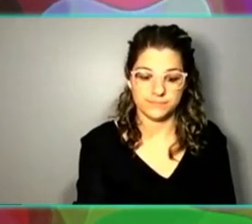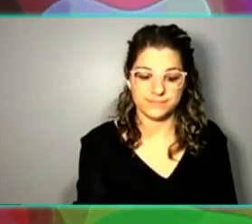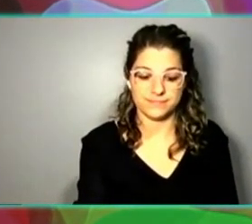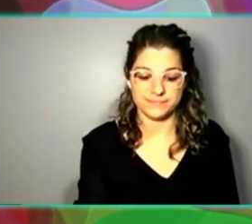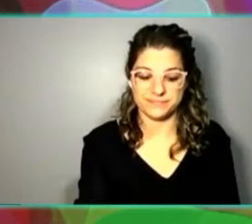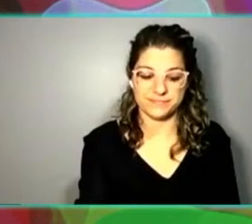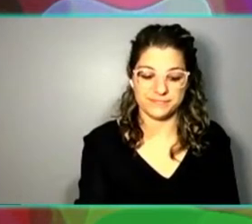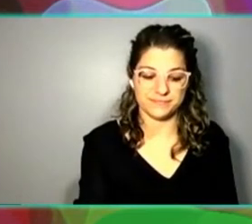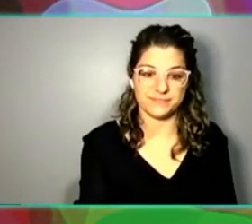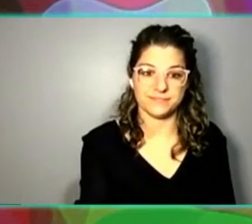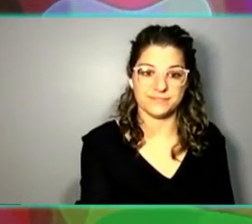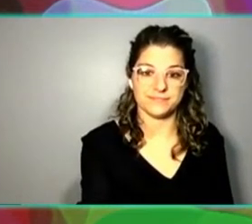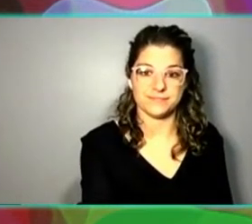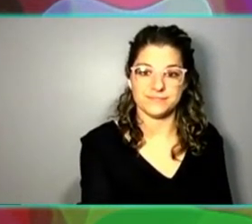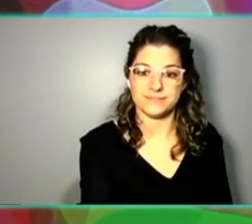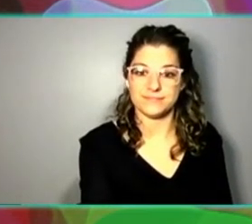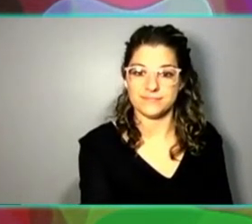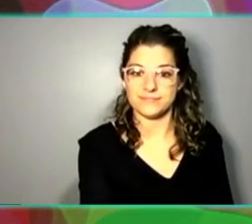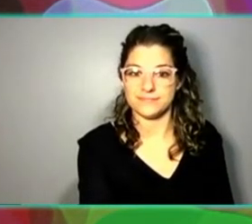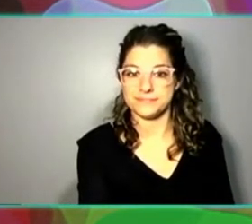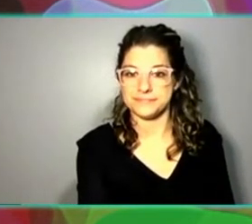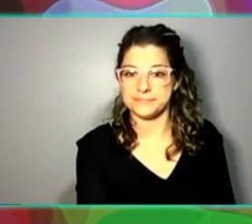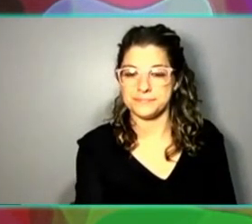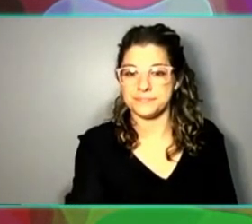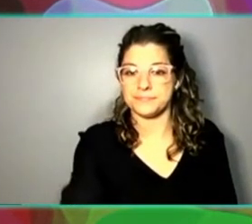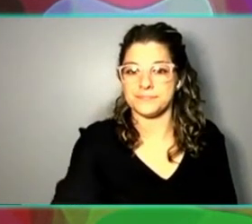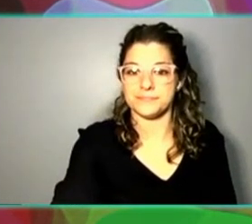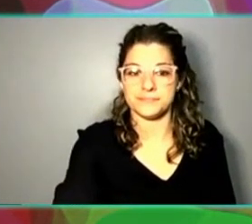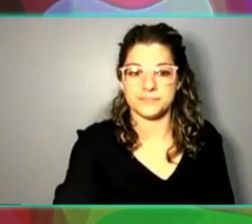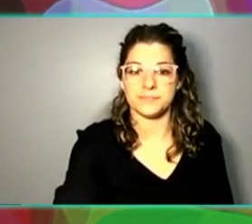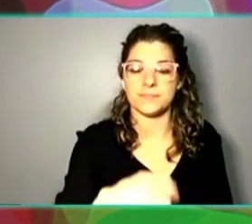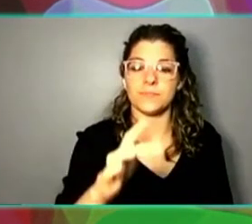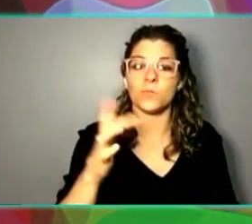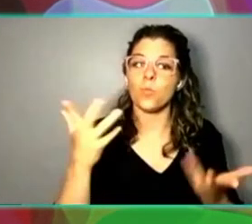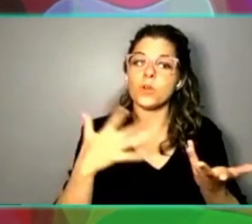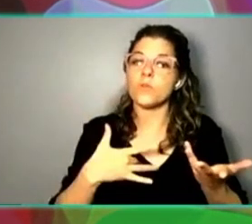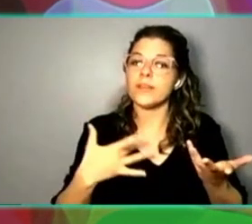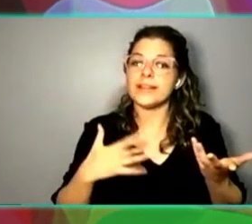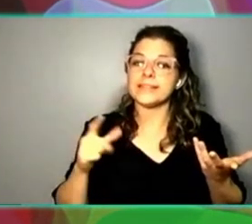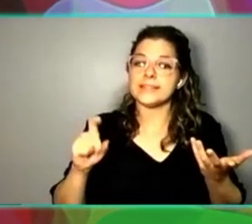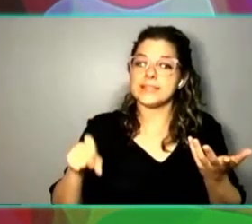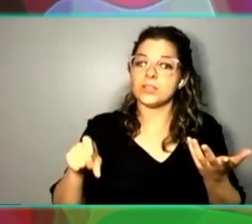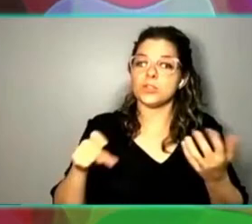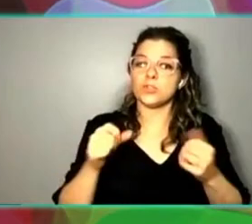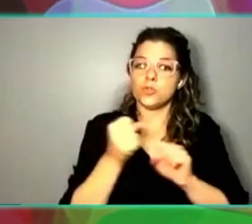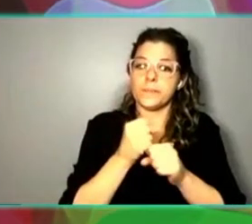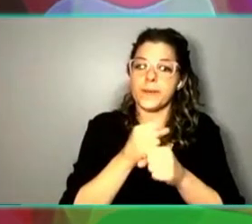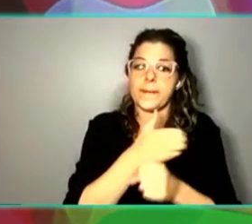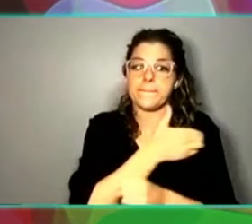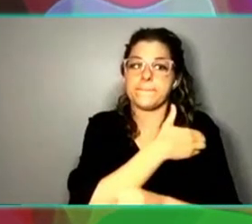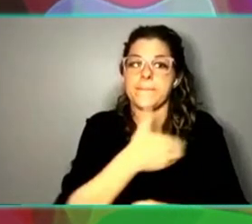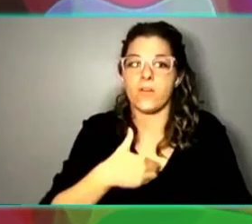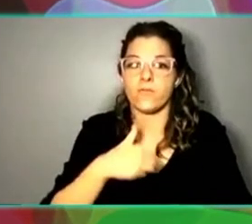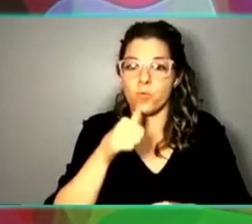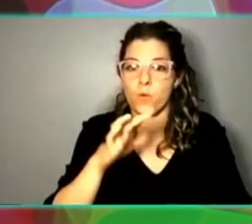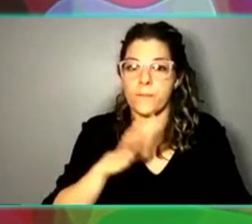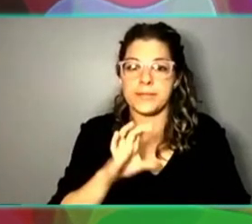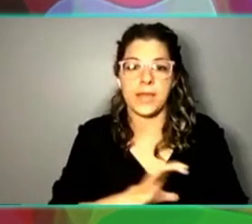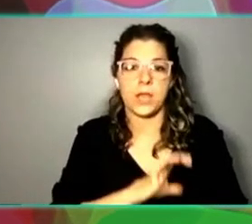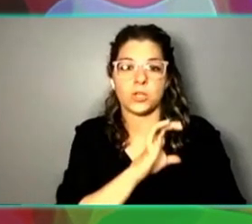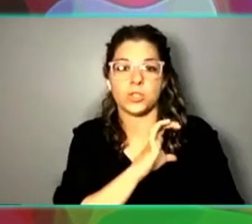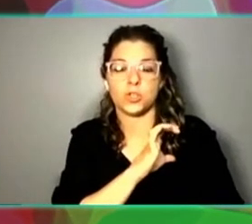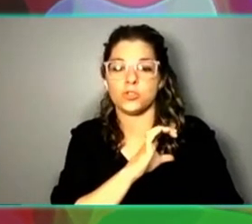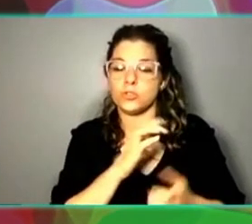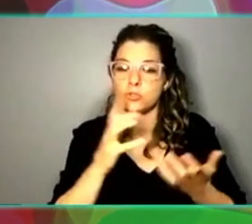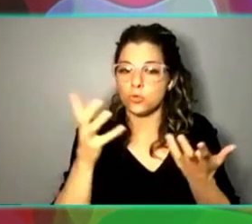And what do you feel is needed to make powerful women characters? Like what's the